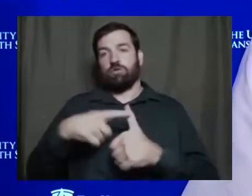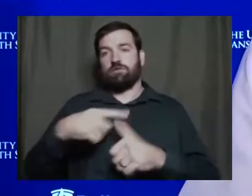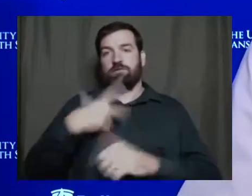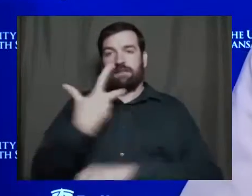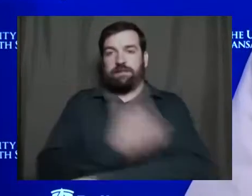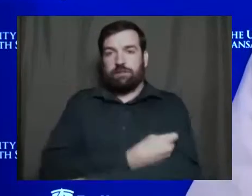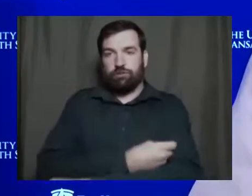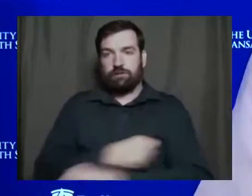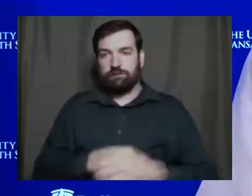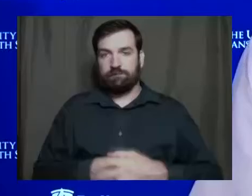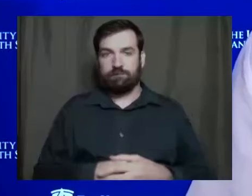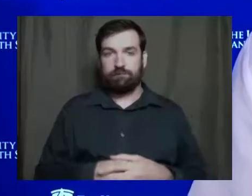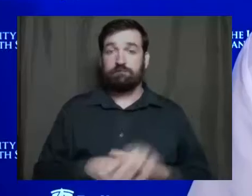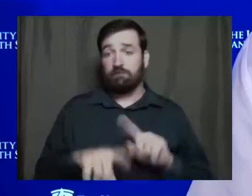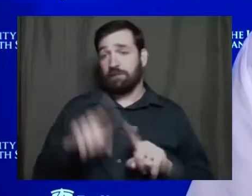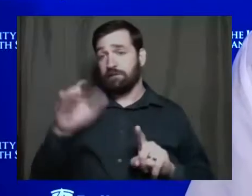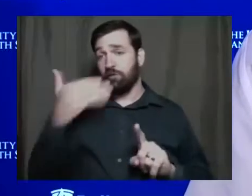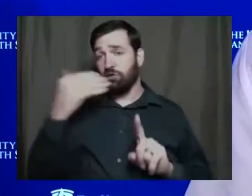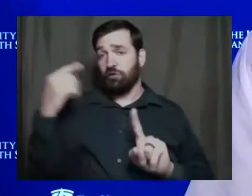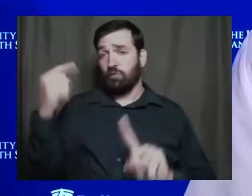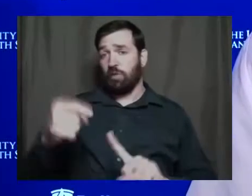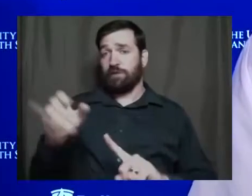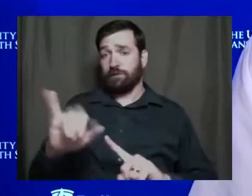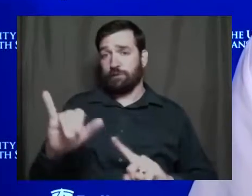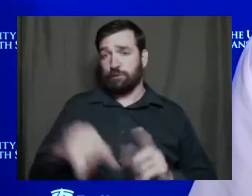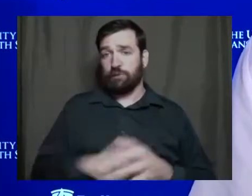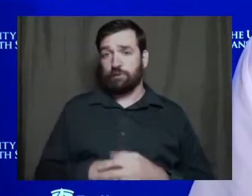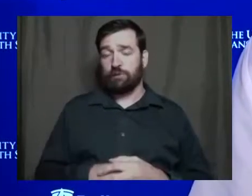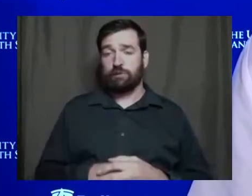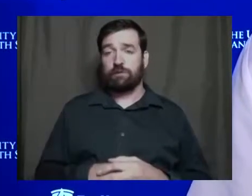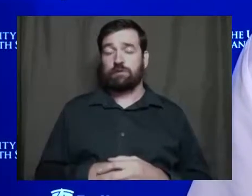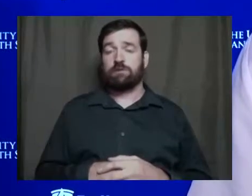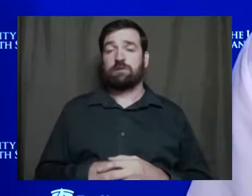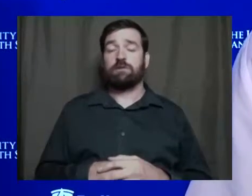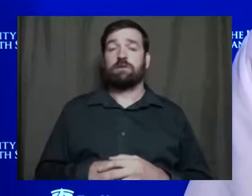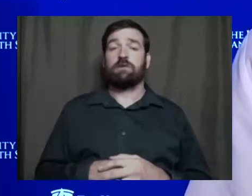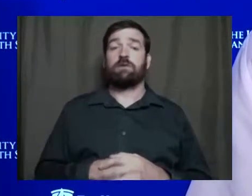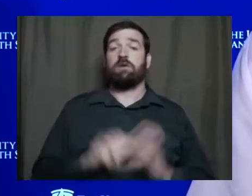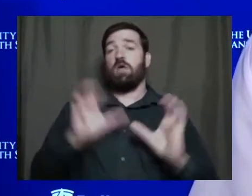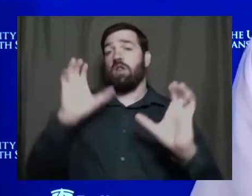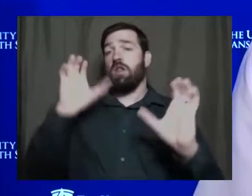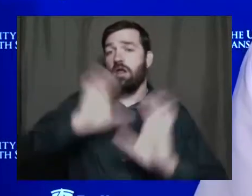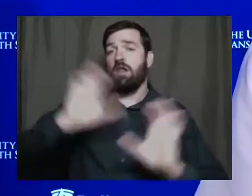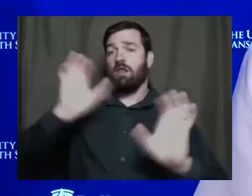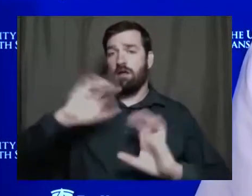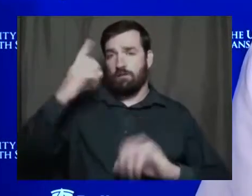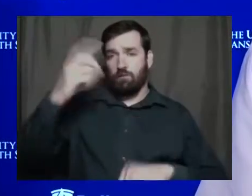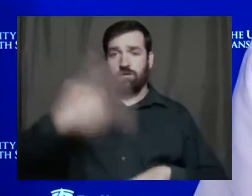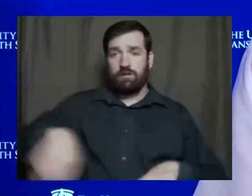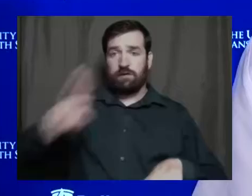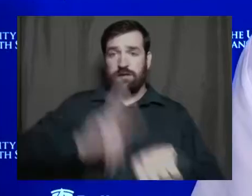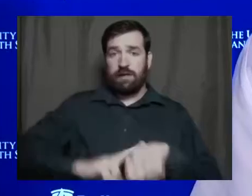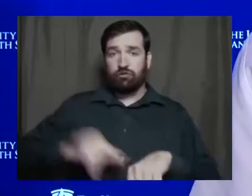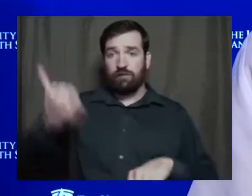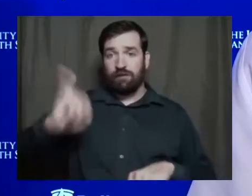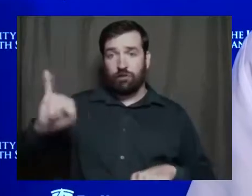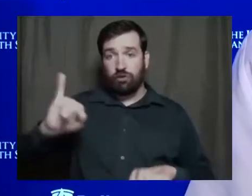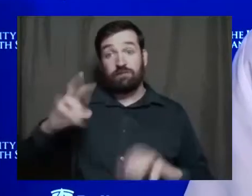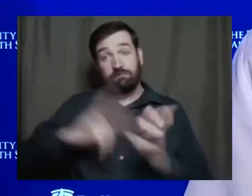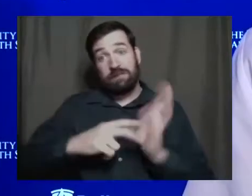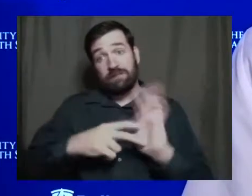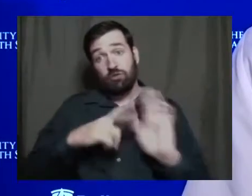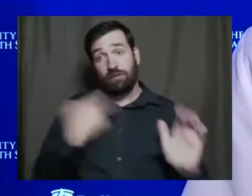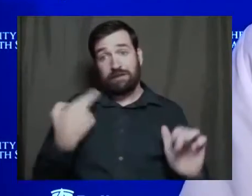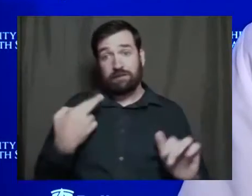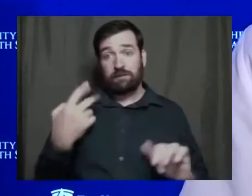that, but I think that's a good point to make. Looking for natural infection you are taking that risk of having to